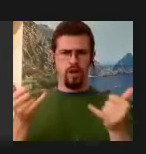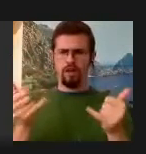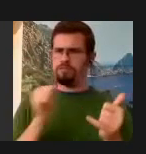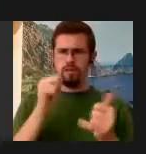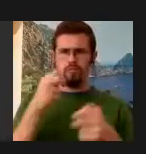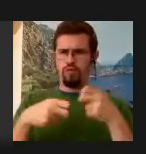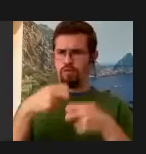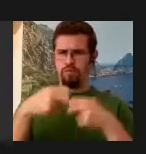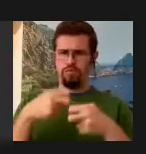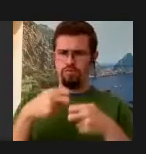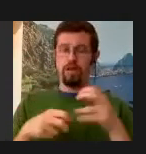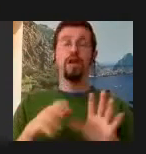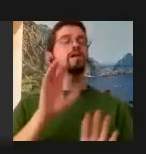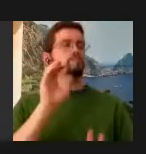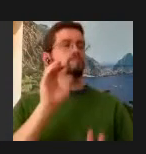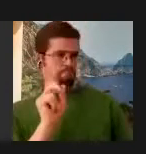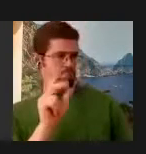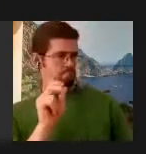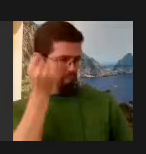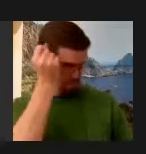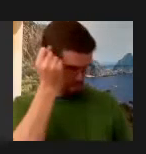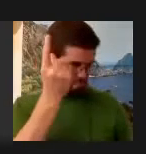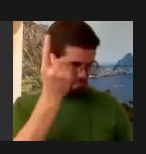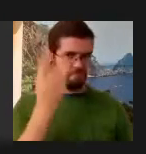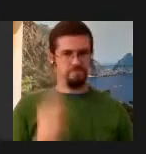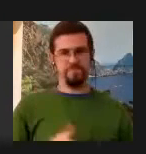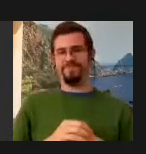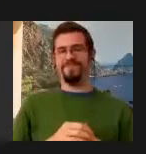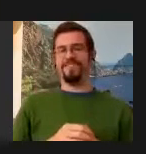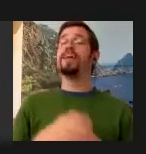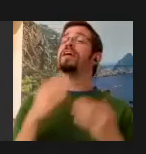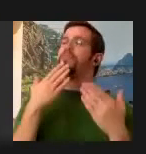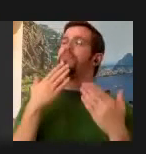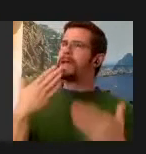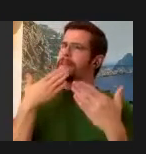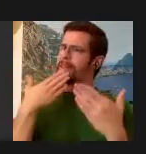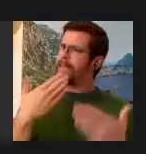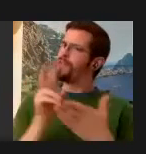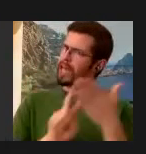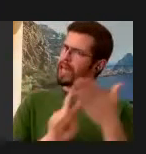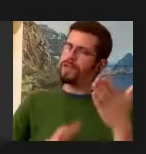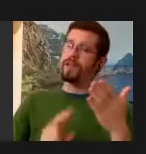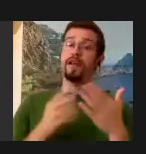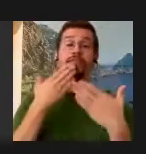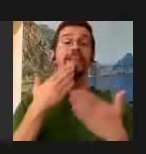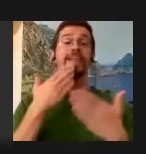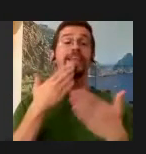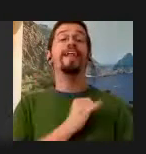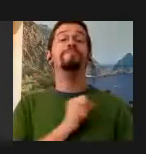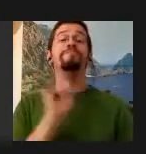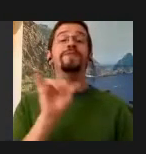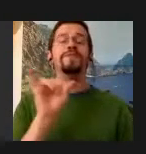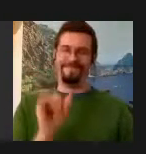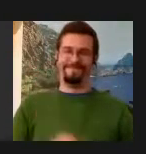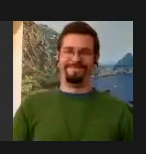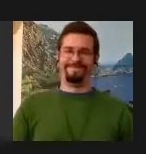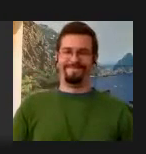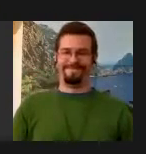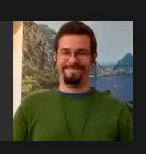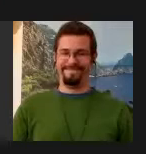Okay. I understand. Good. Thank you. Thank you very much, Valerie. Thank you, Adam, too. Yes, of